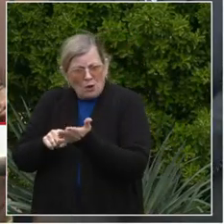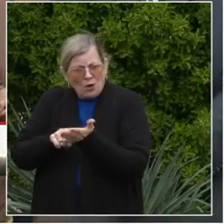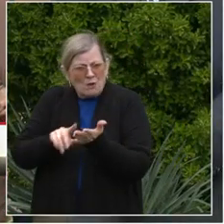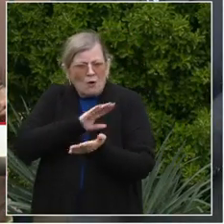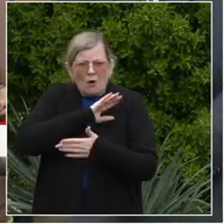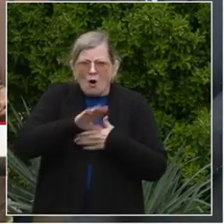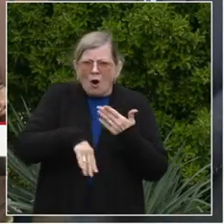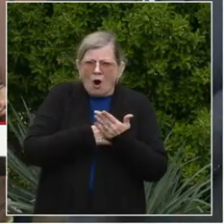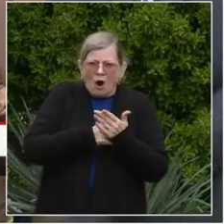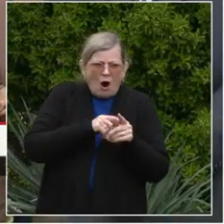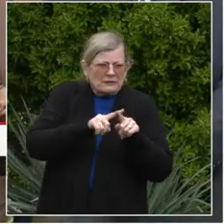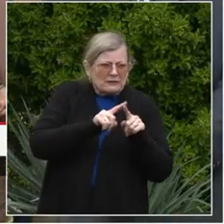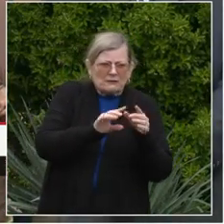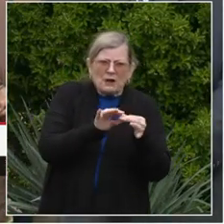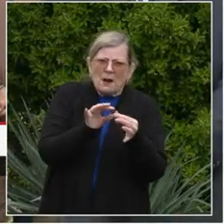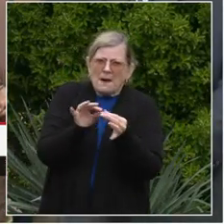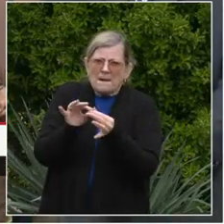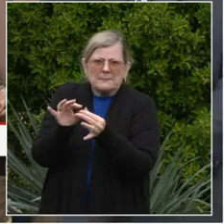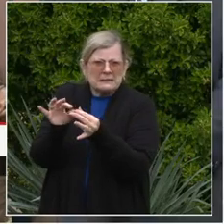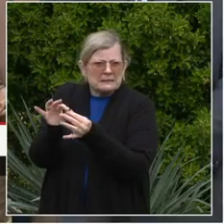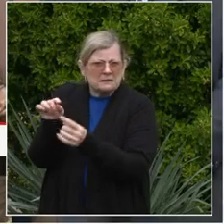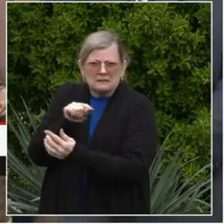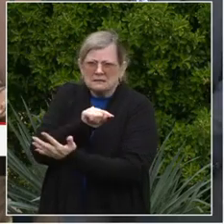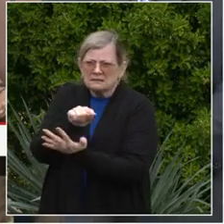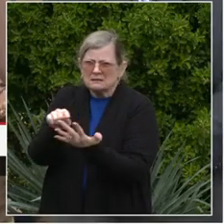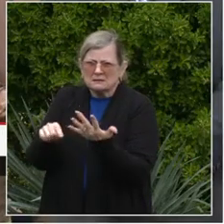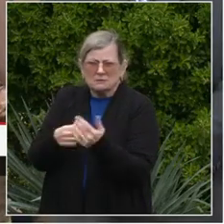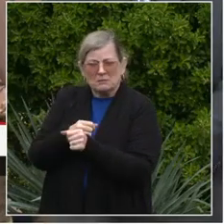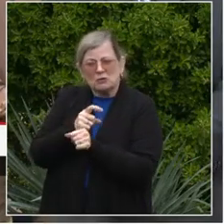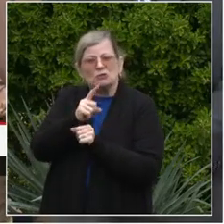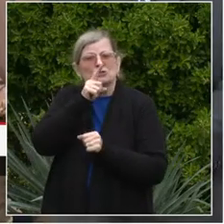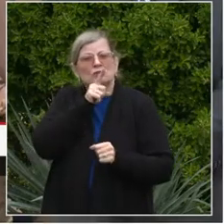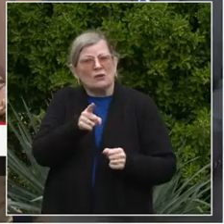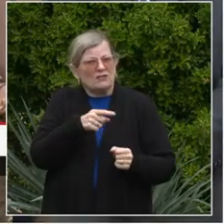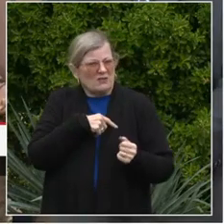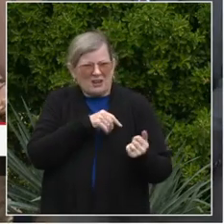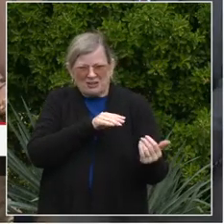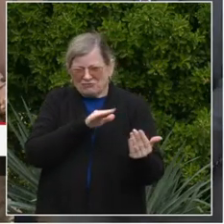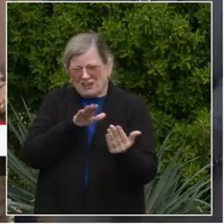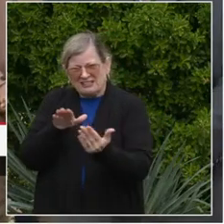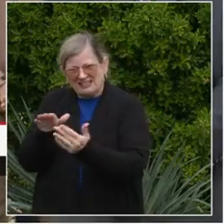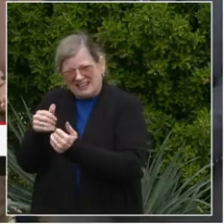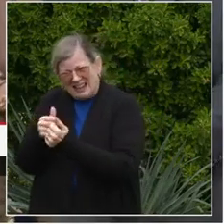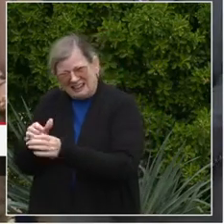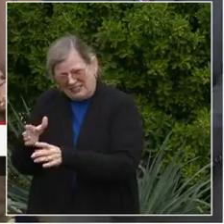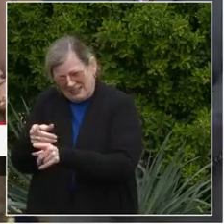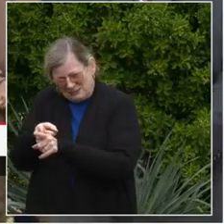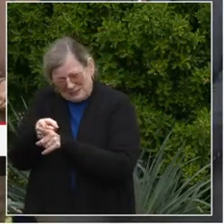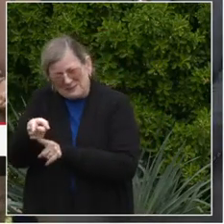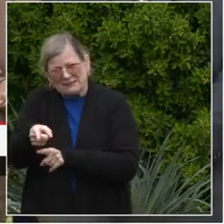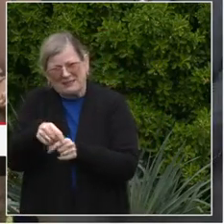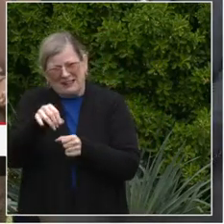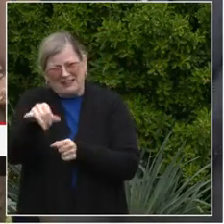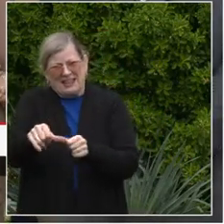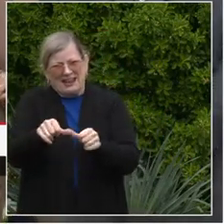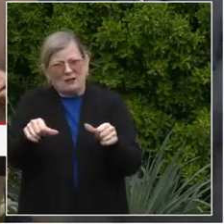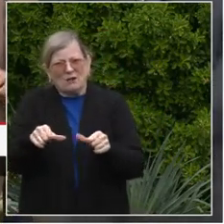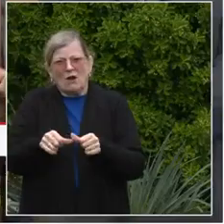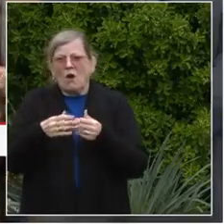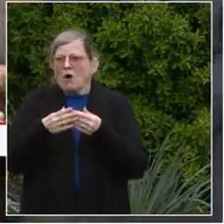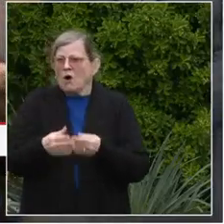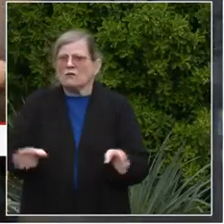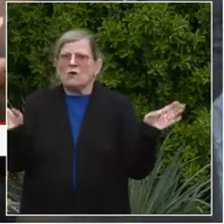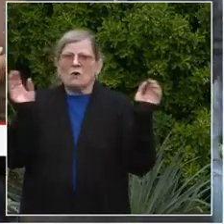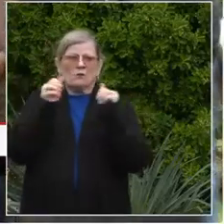make sure that we're addressing anything acutely, but also dealing with the lawsuit